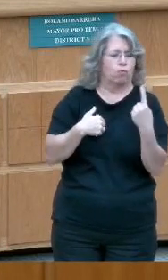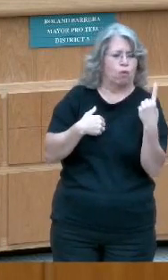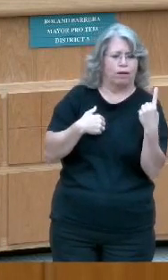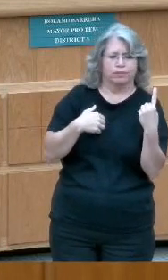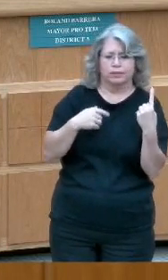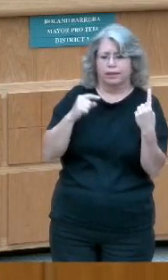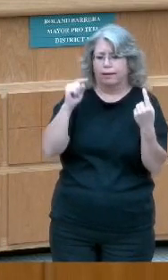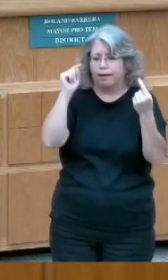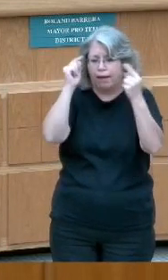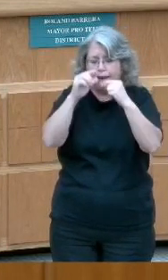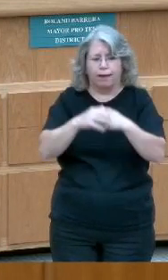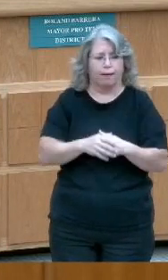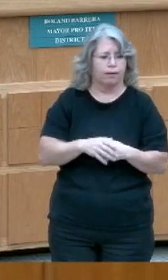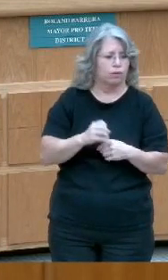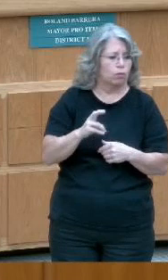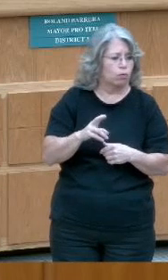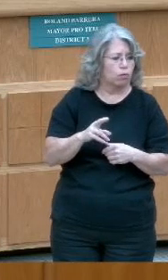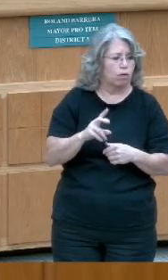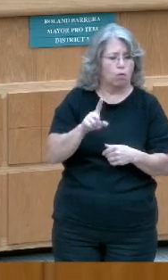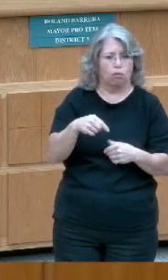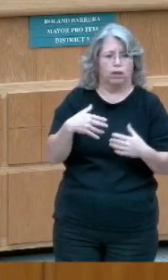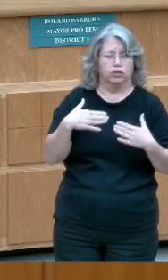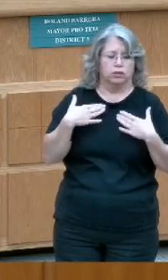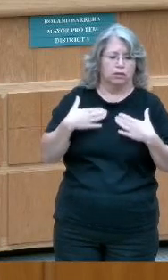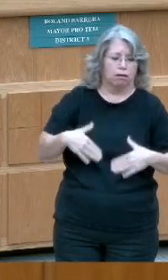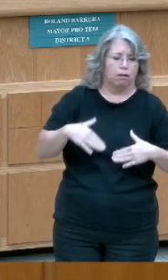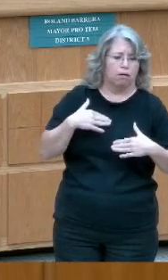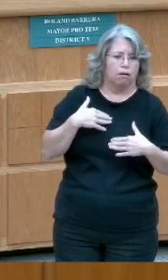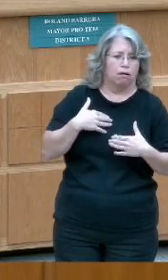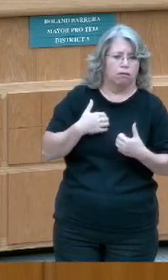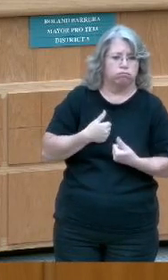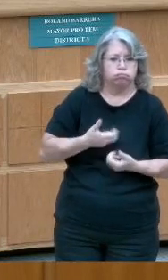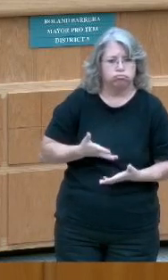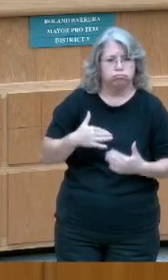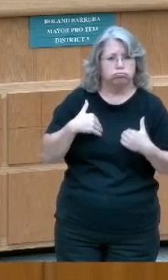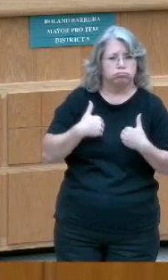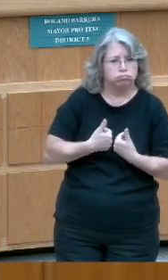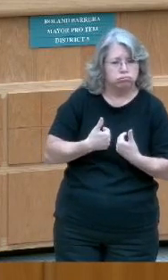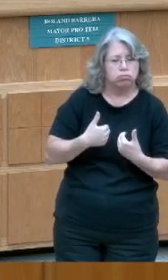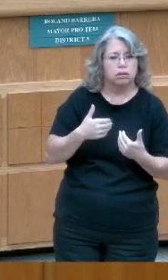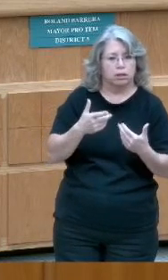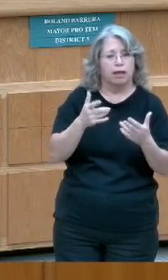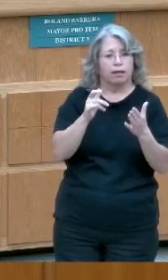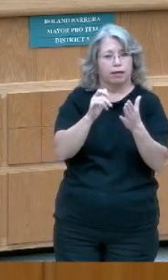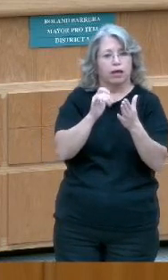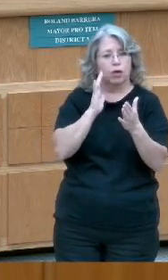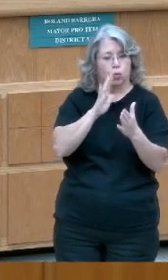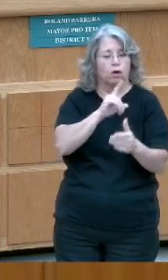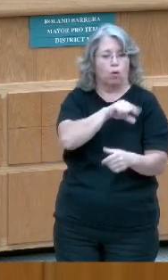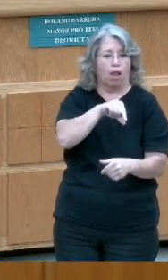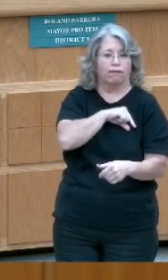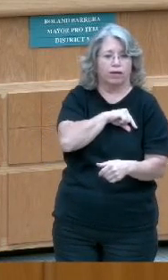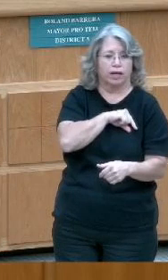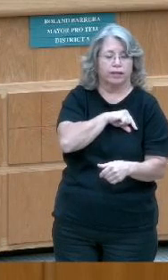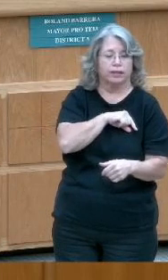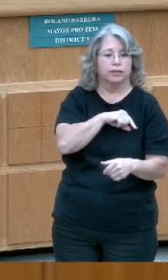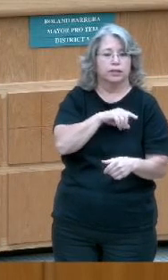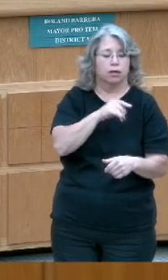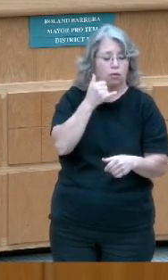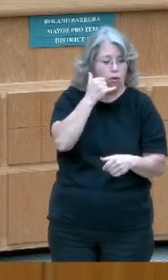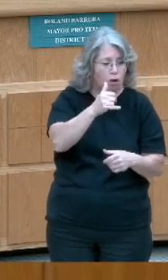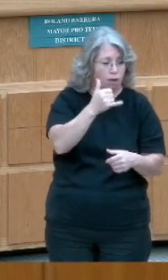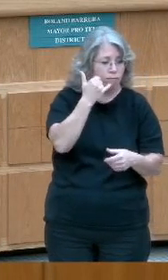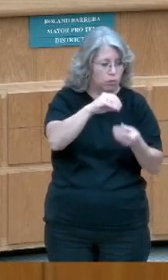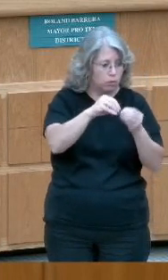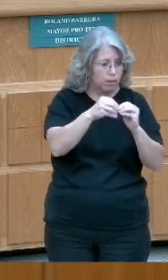have fatigue, that's going to qualify. You're just going to have to call the number and you will be pre-screened, you'll be